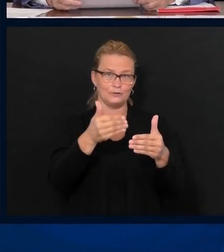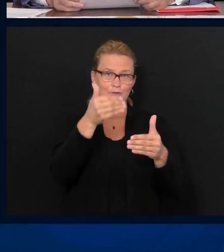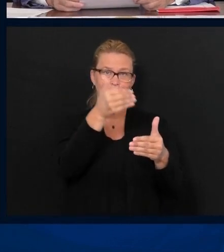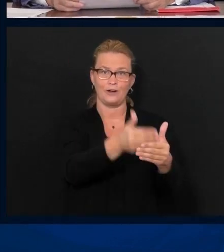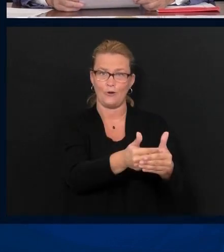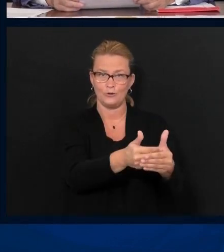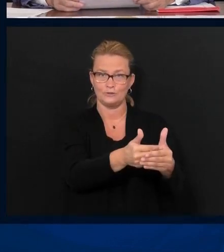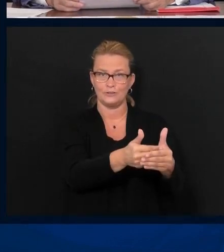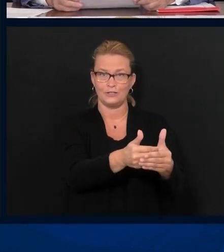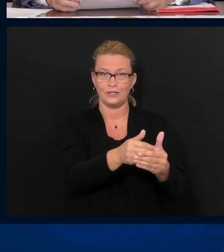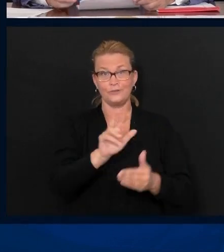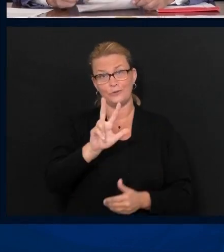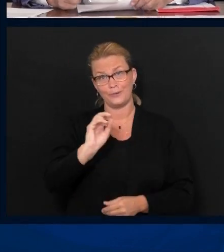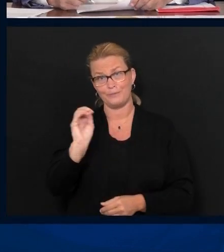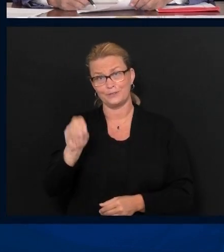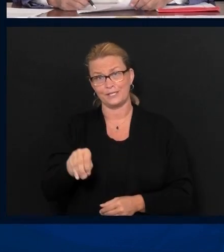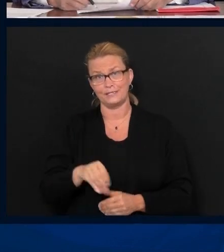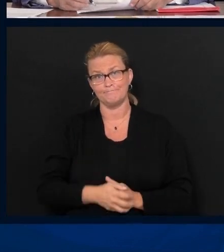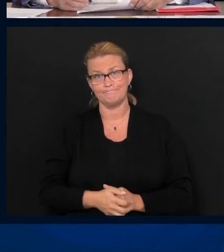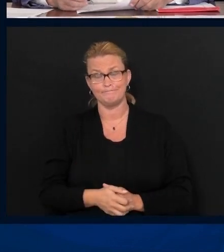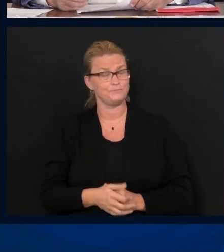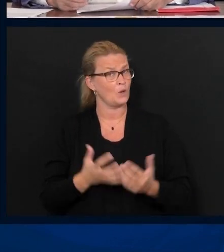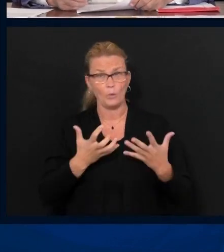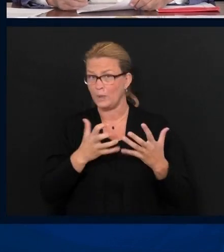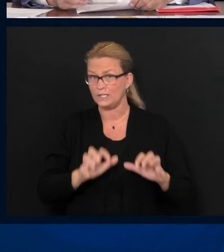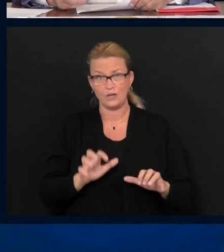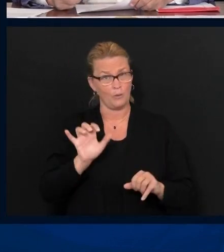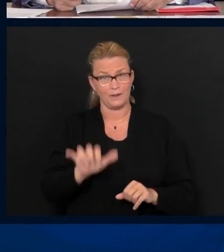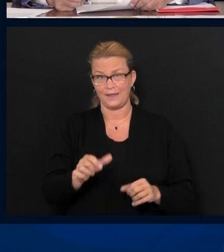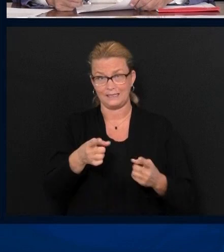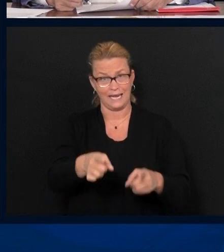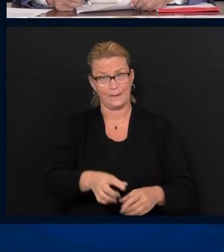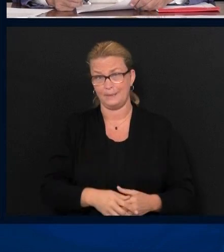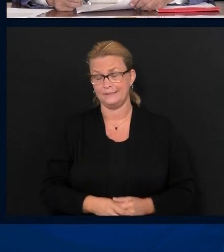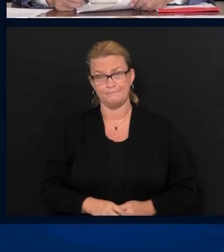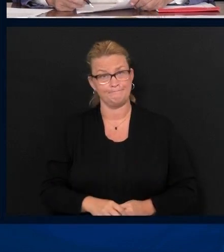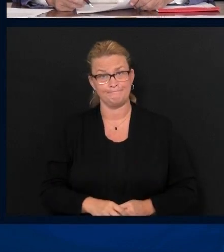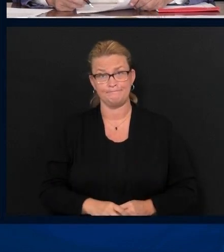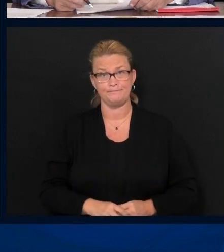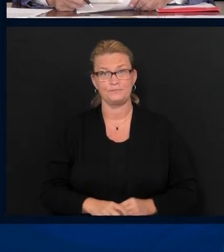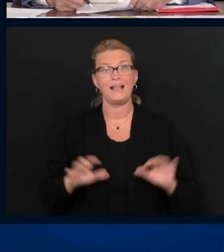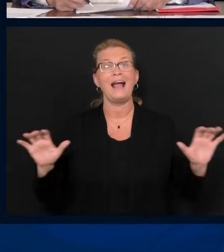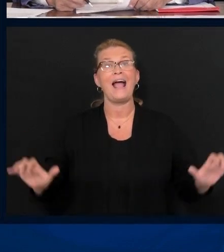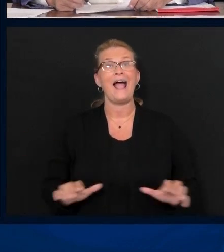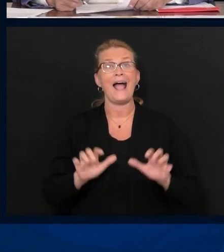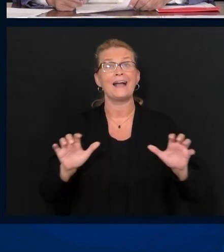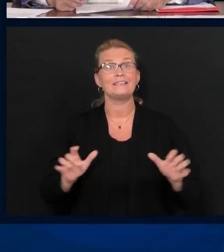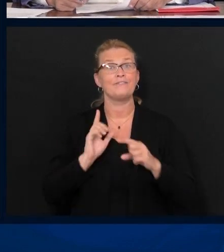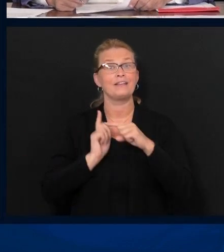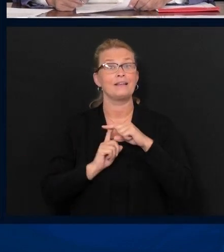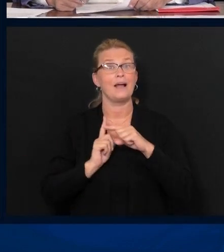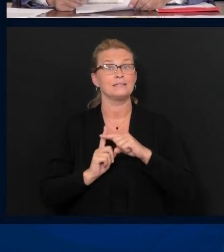to 3. And we do not want that to happen. Our active cases are now